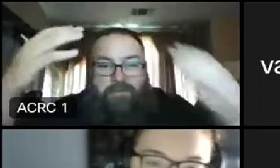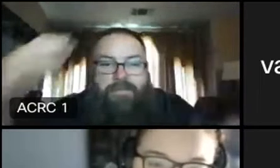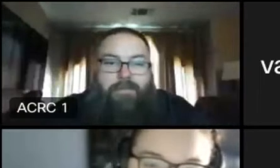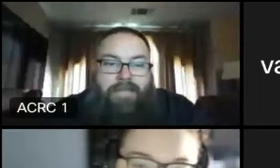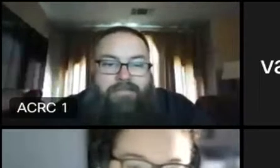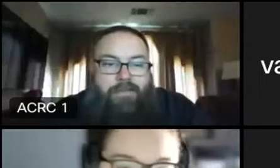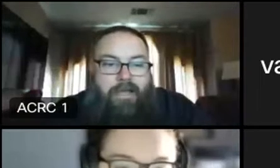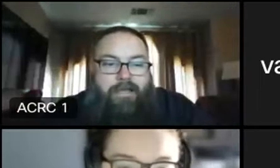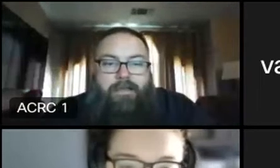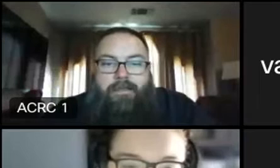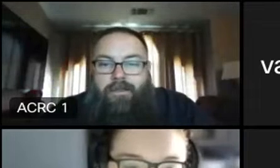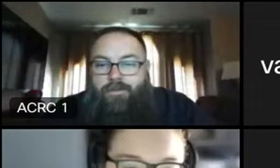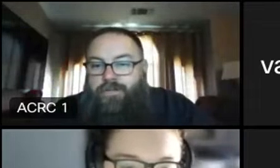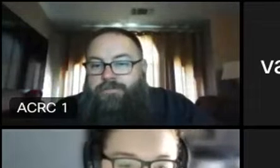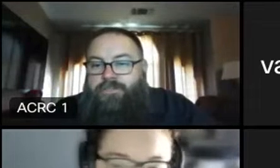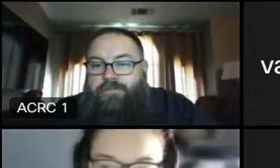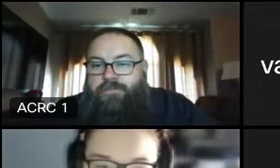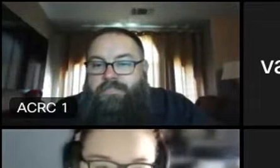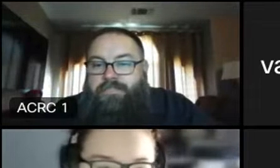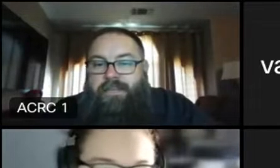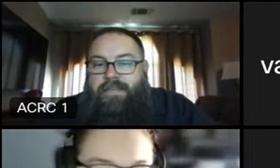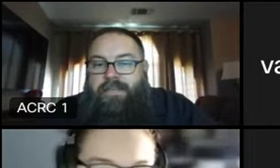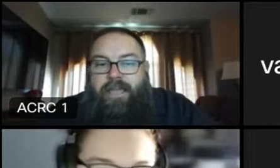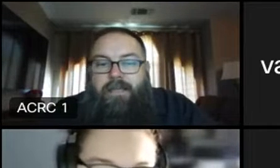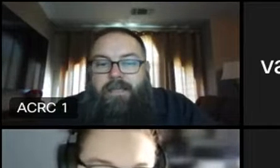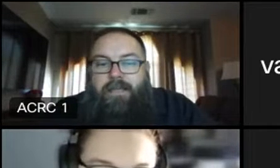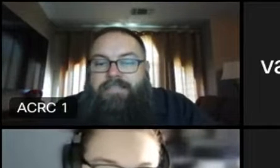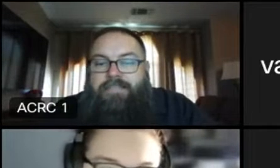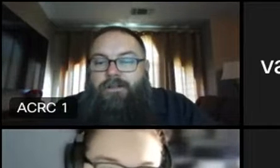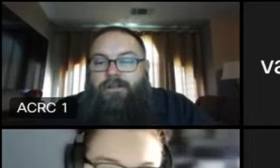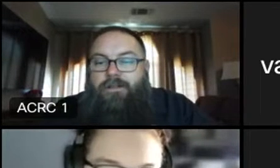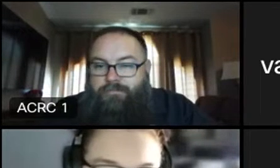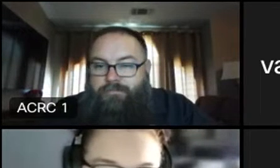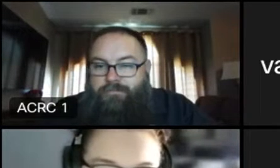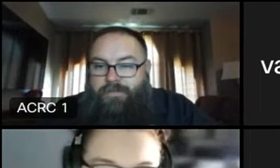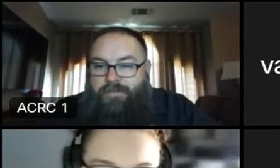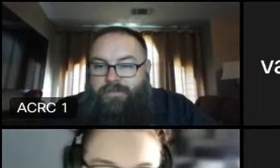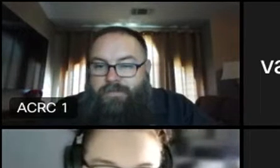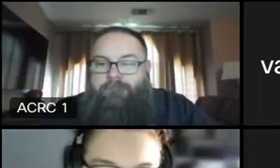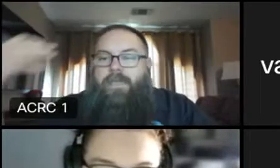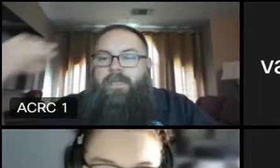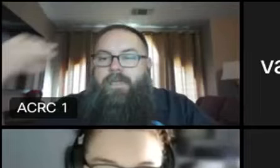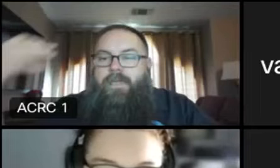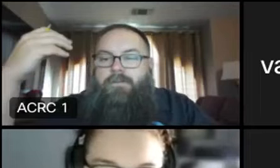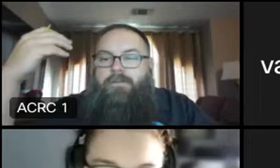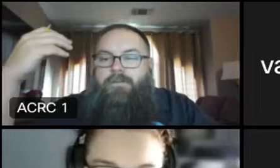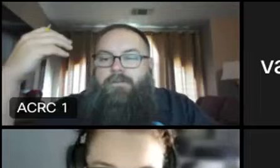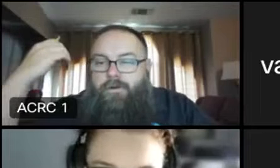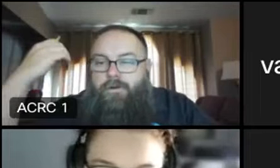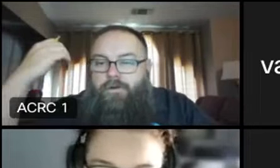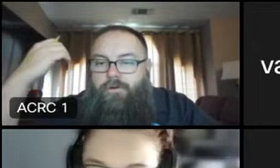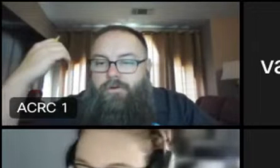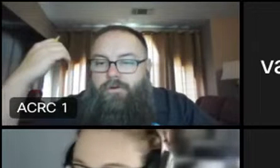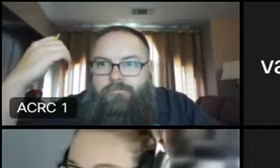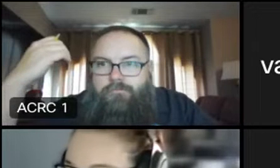be certainly impacted by the alternative services ending. And I say all of this because we don't